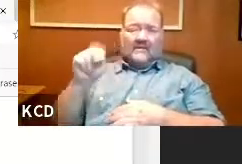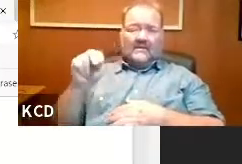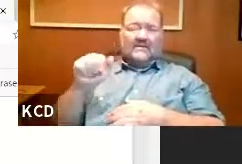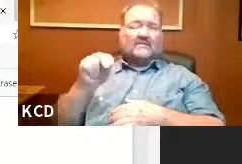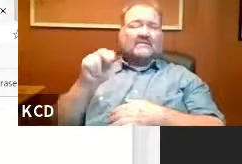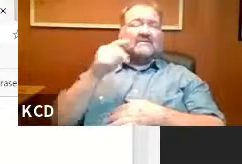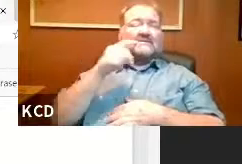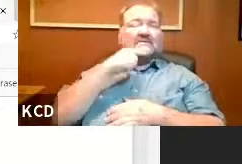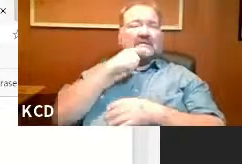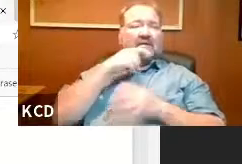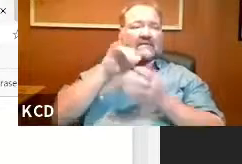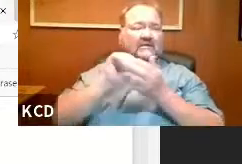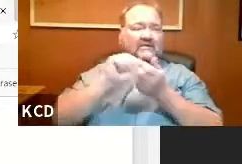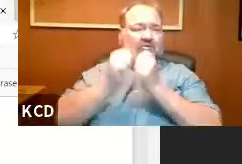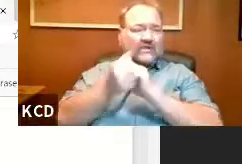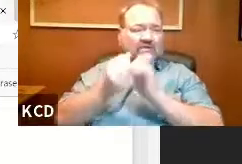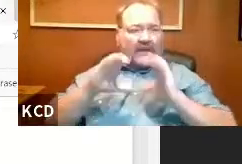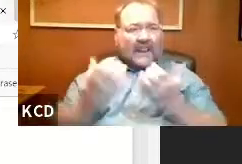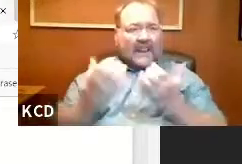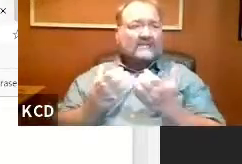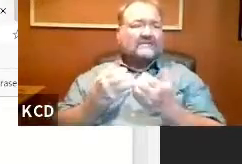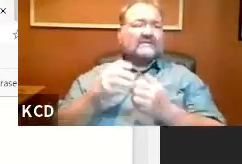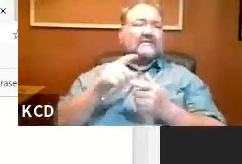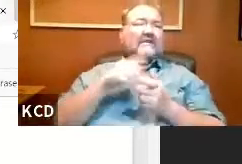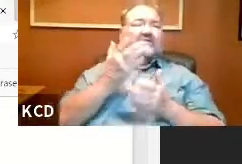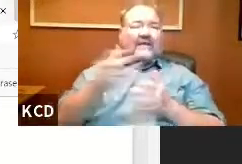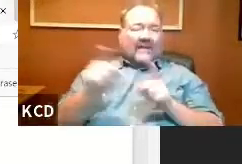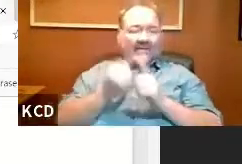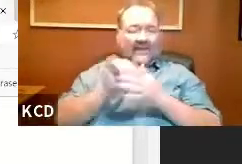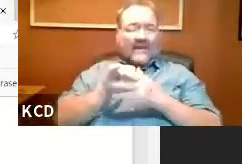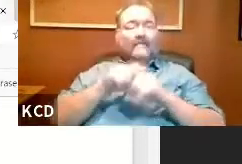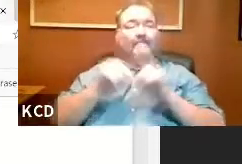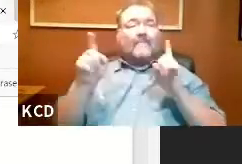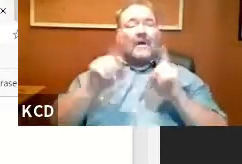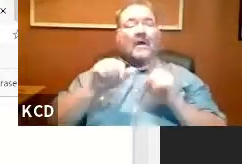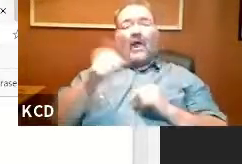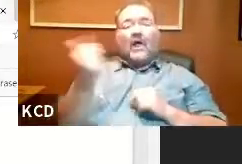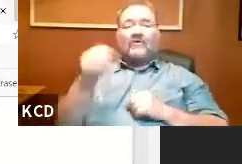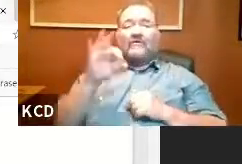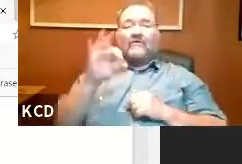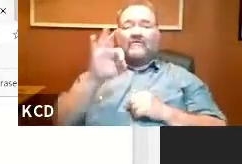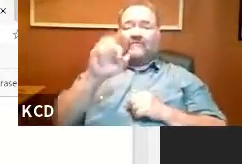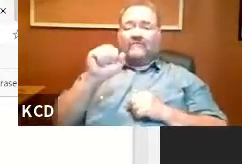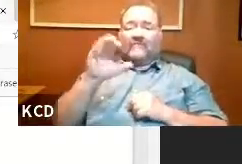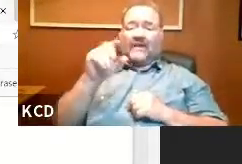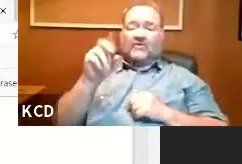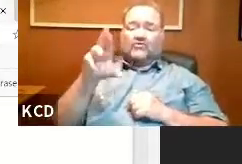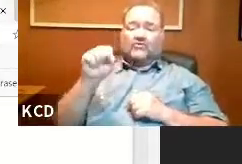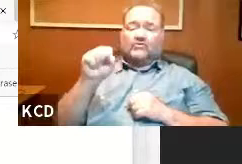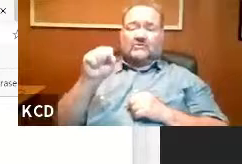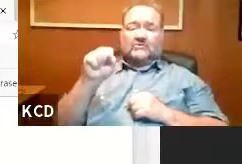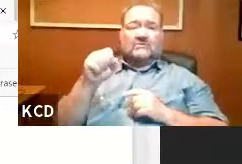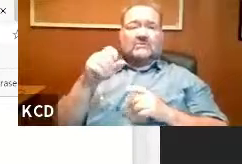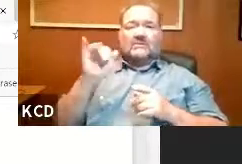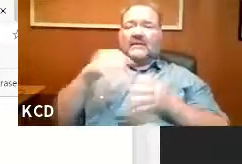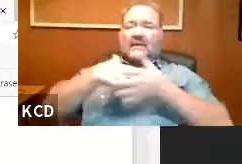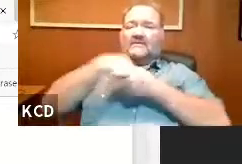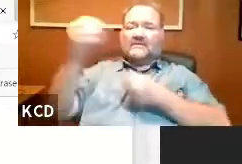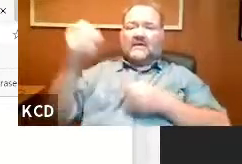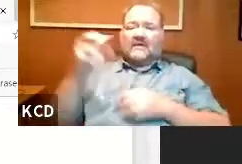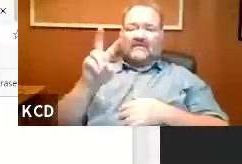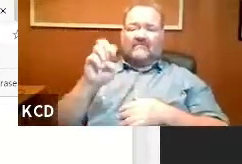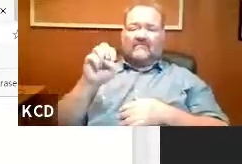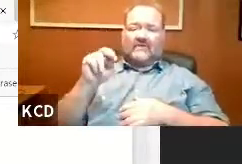they changed classes and things like that, but other factors that impact this is like outside vendors, like,